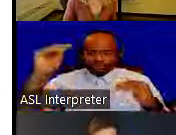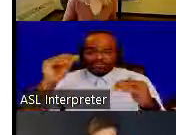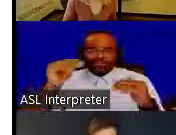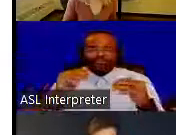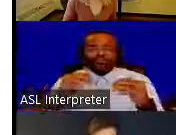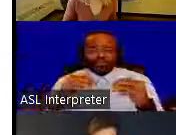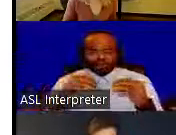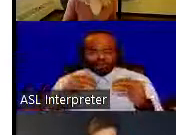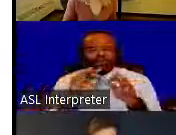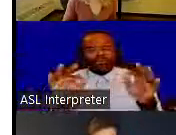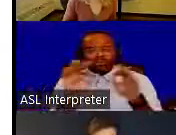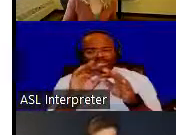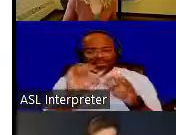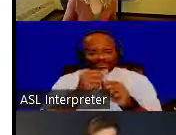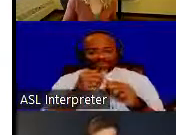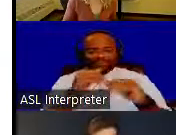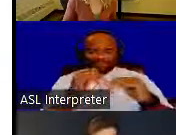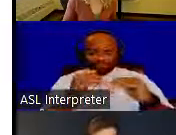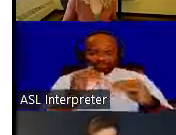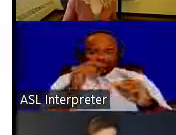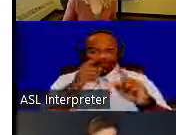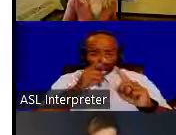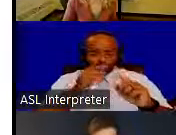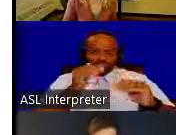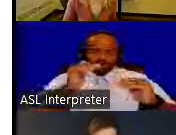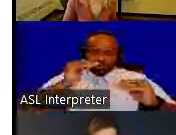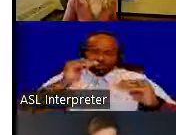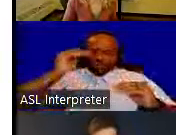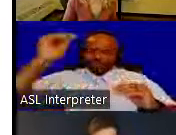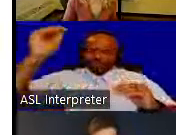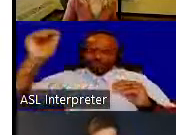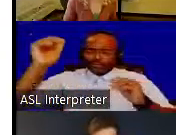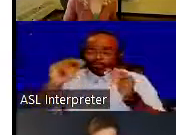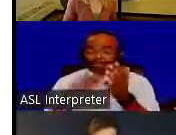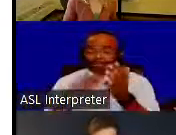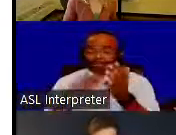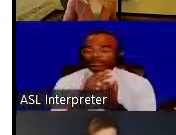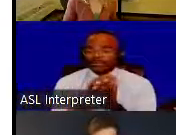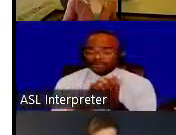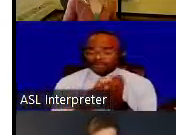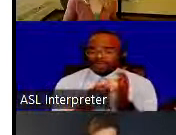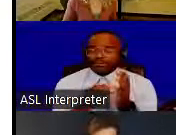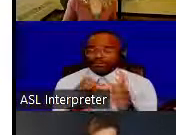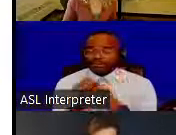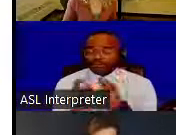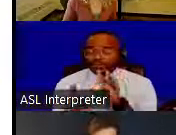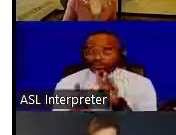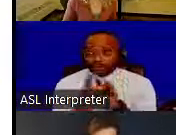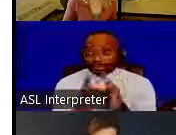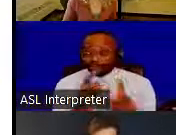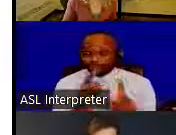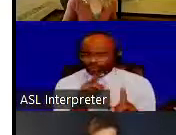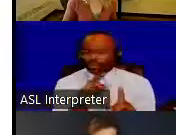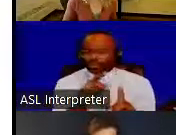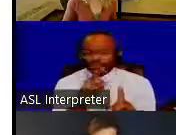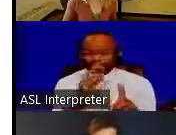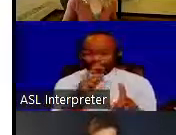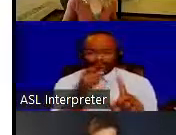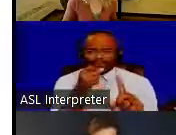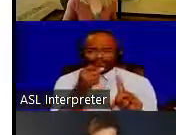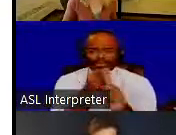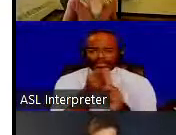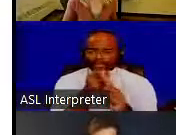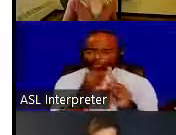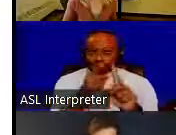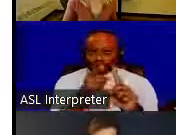goals or opportunities where you may need to change course if, for example, you don't meet this threshold that you were hoping